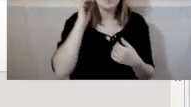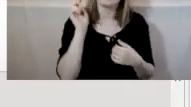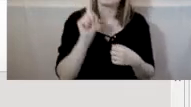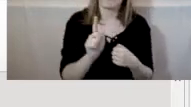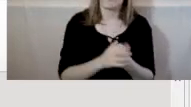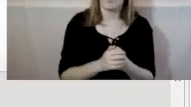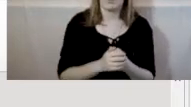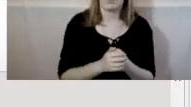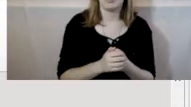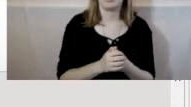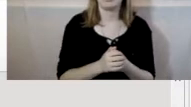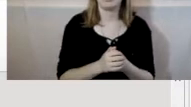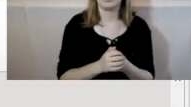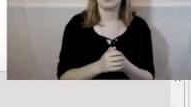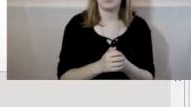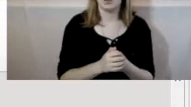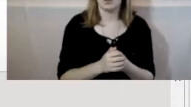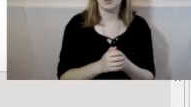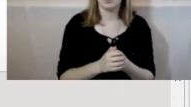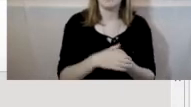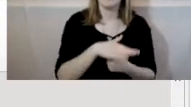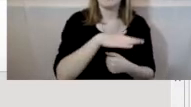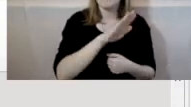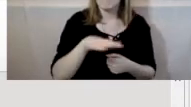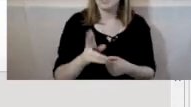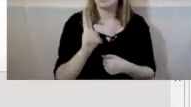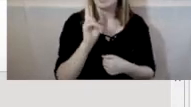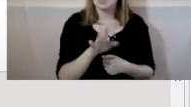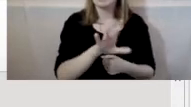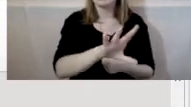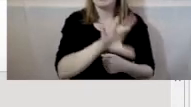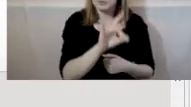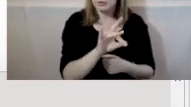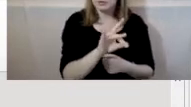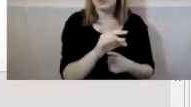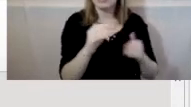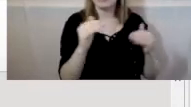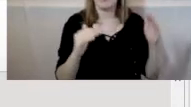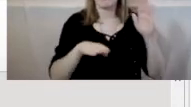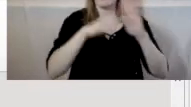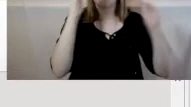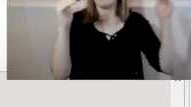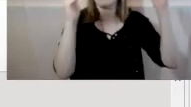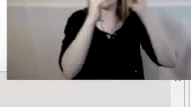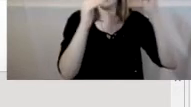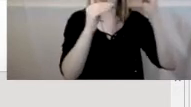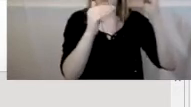very little group of students have chosen them, they not